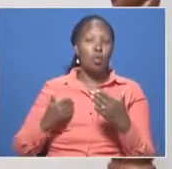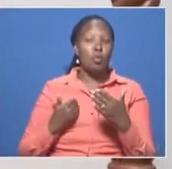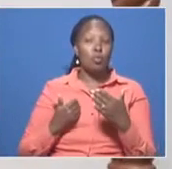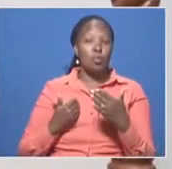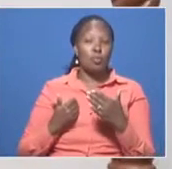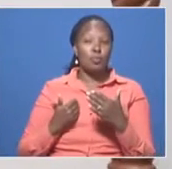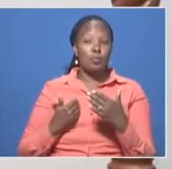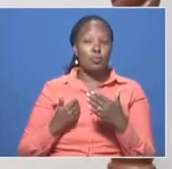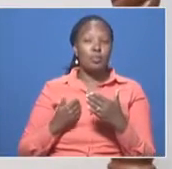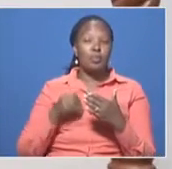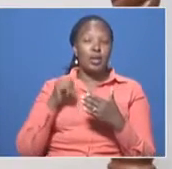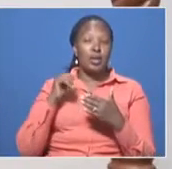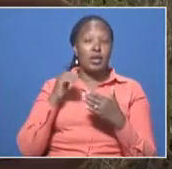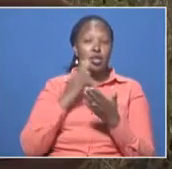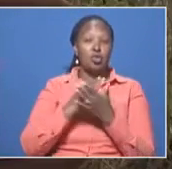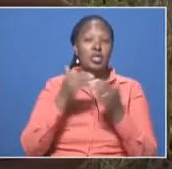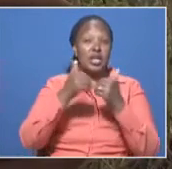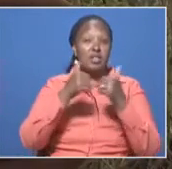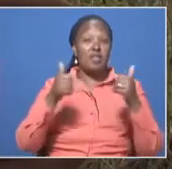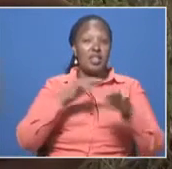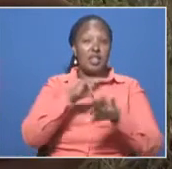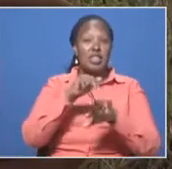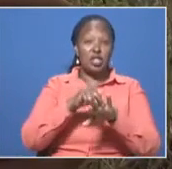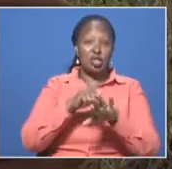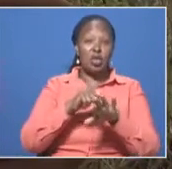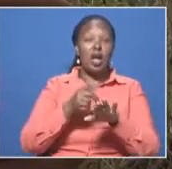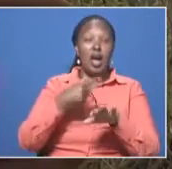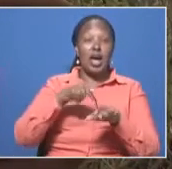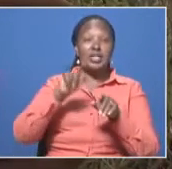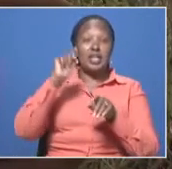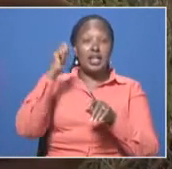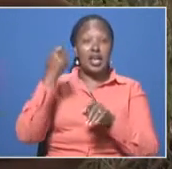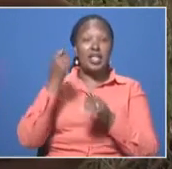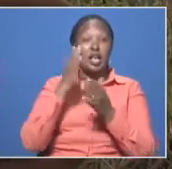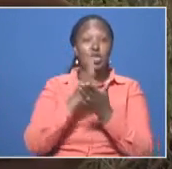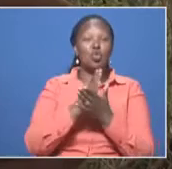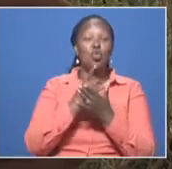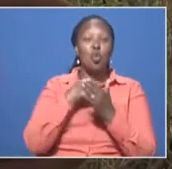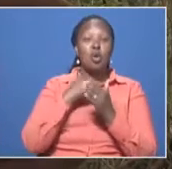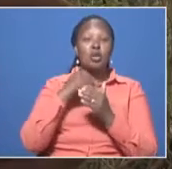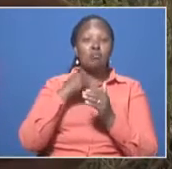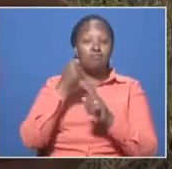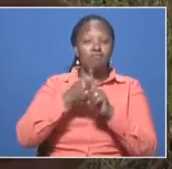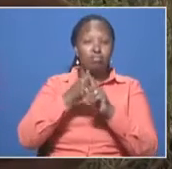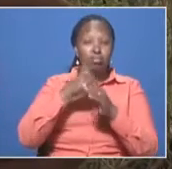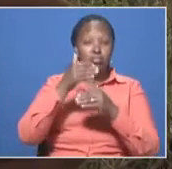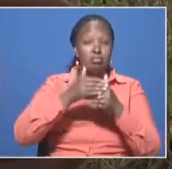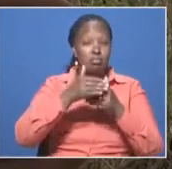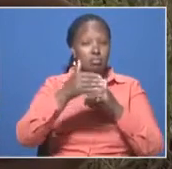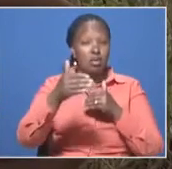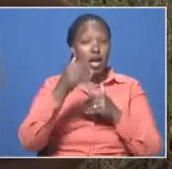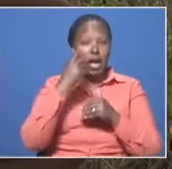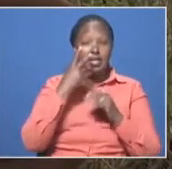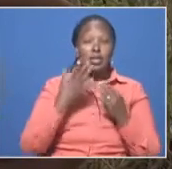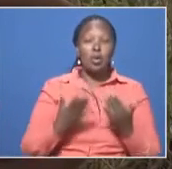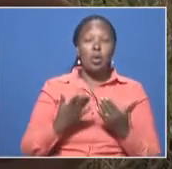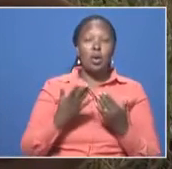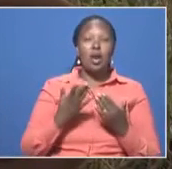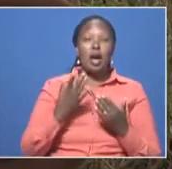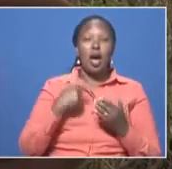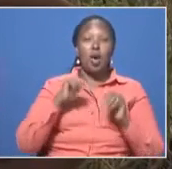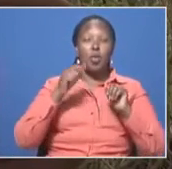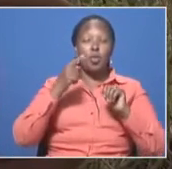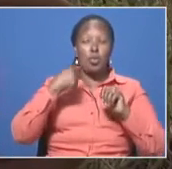very divided nation. Whereas us in Kenya, we are trying to move forward and see how we can work